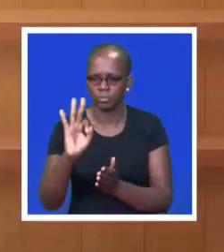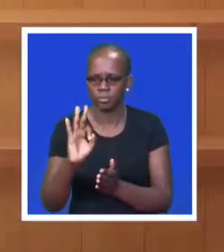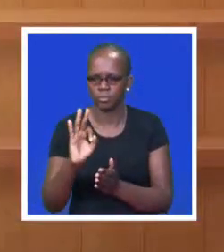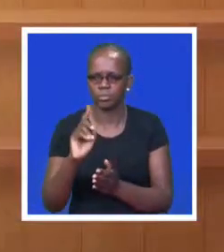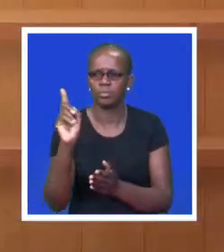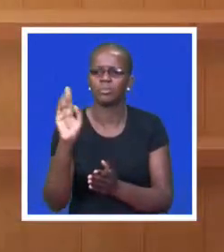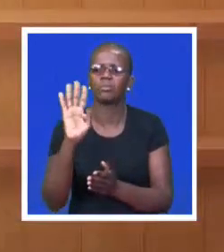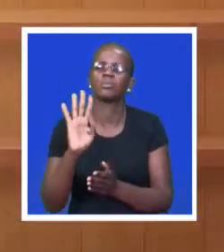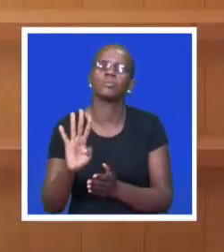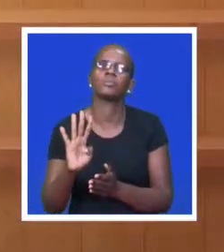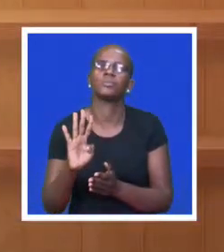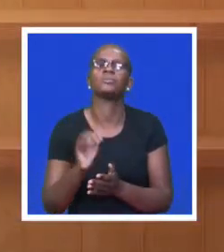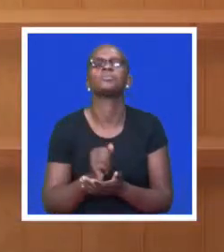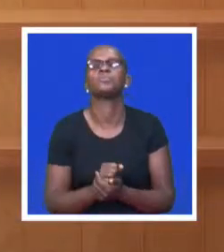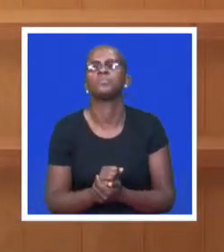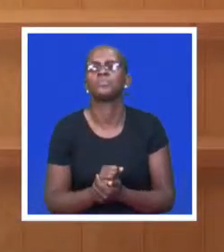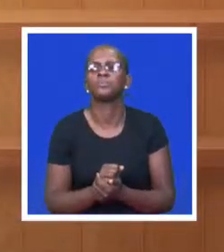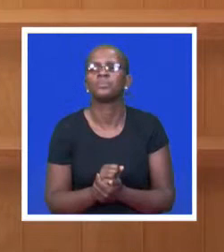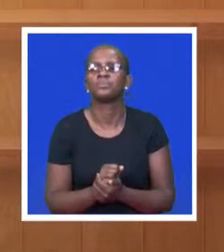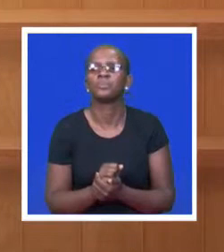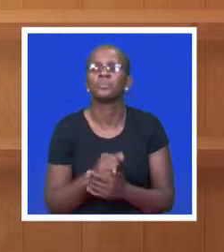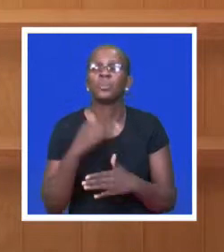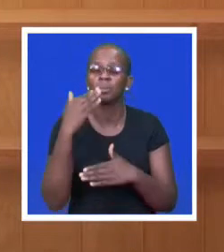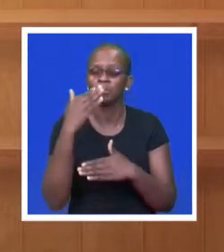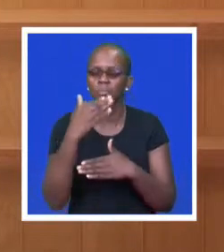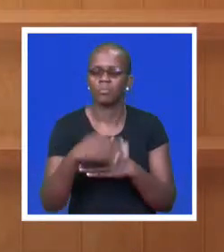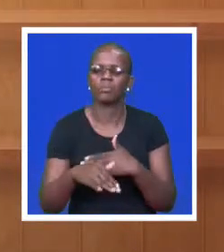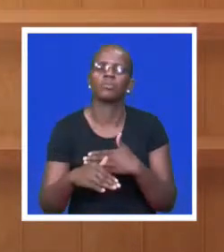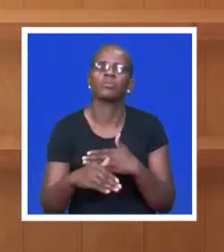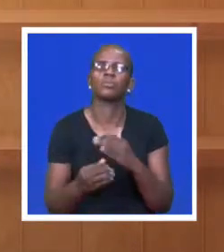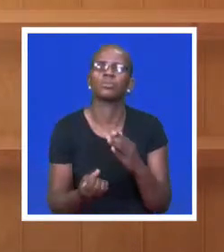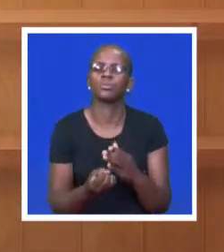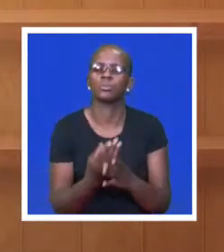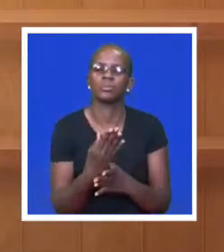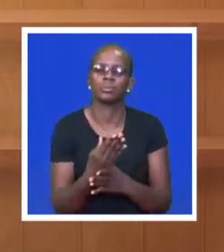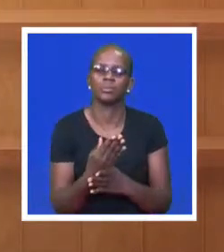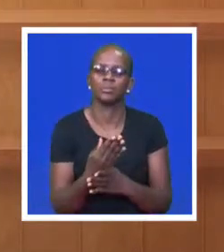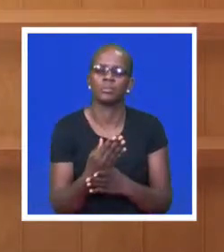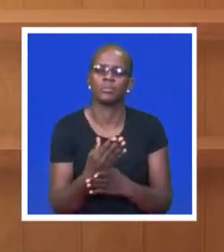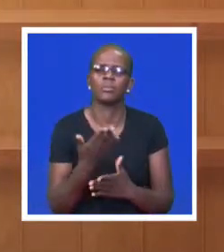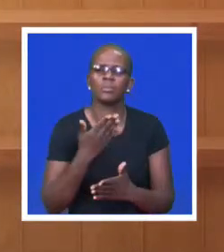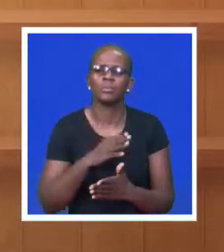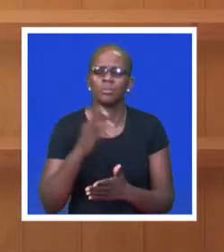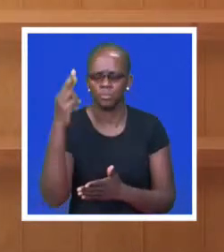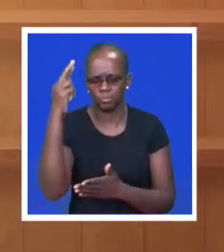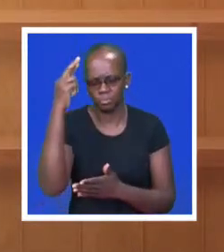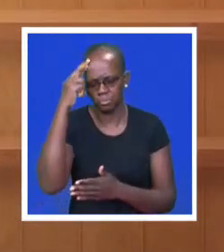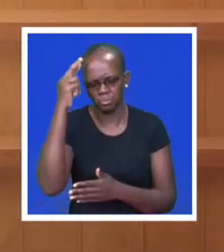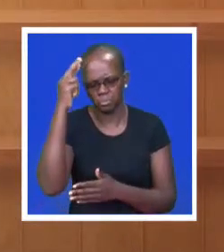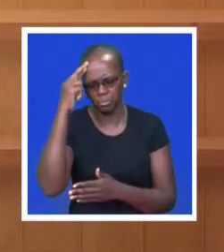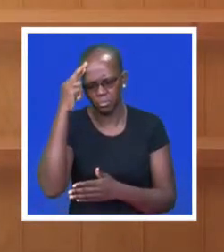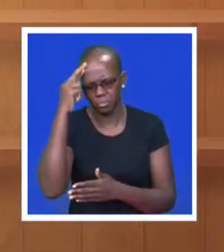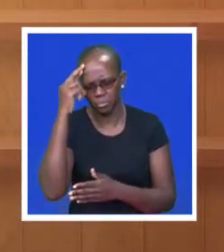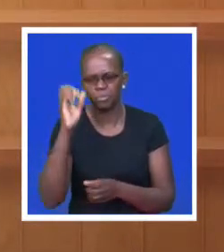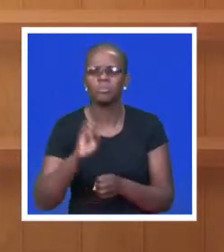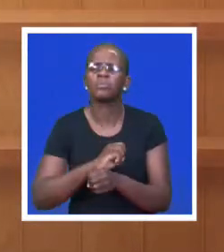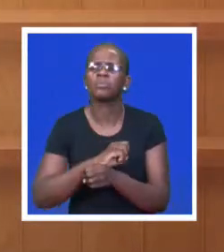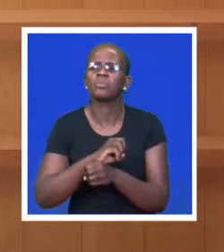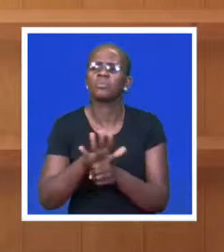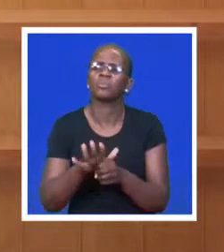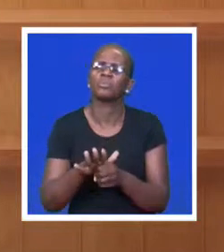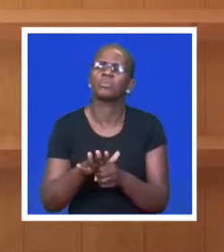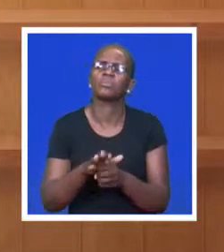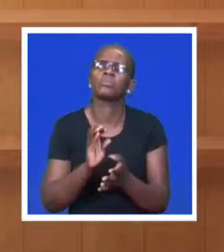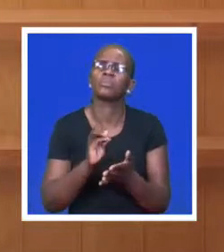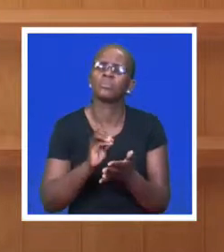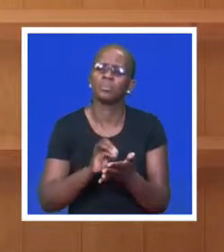Before we begin, dear Elena, may I remind you this. COVID-19 is still there. And this is a deadly